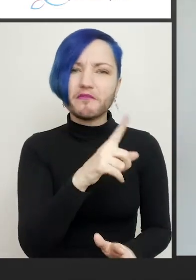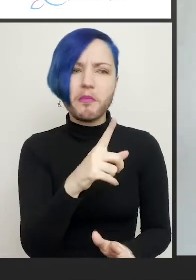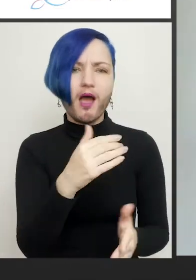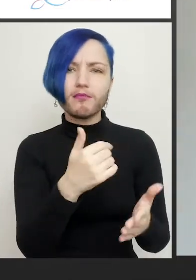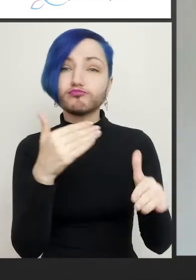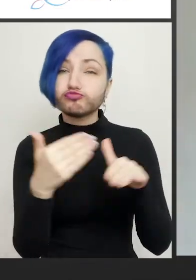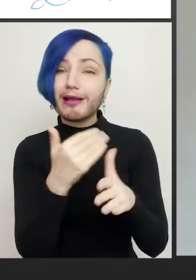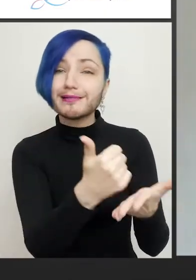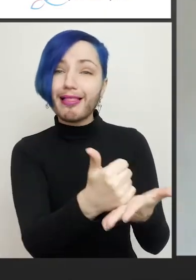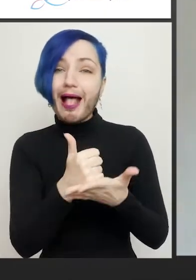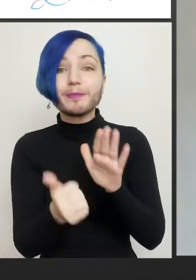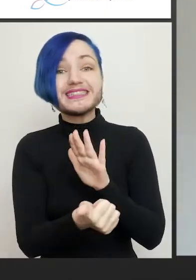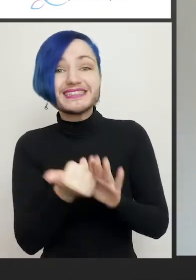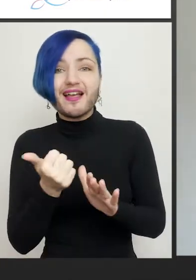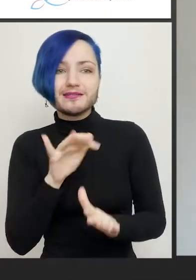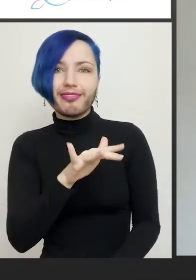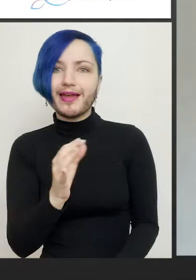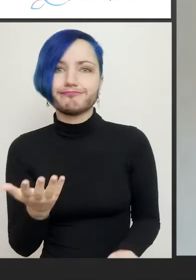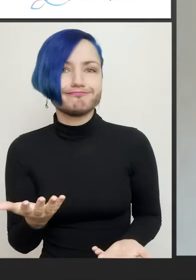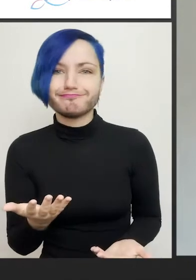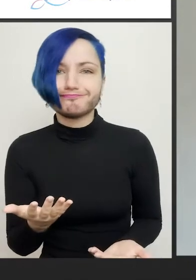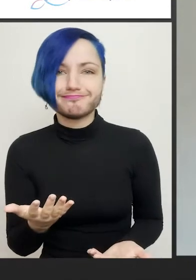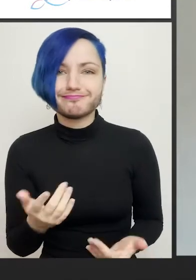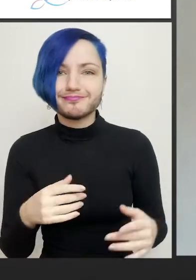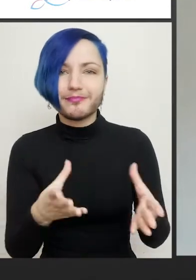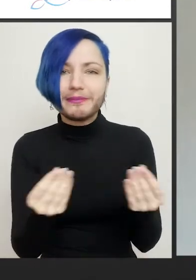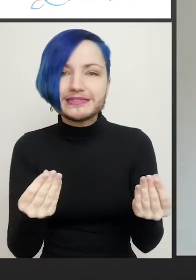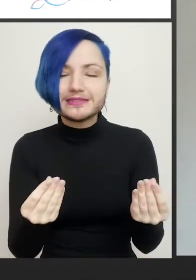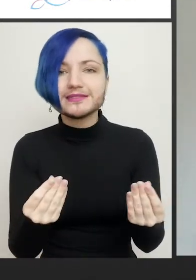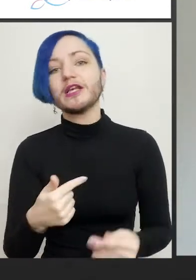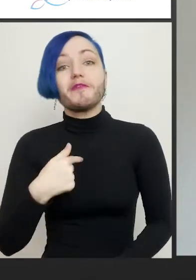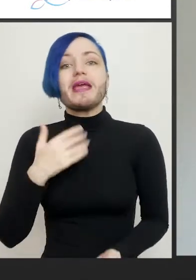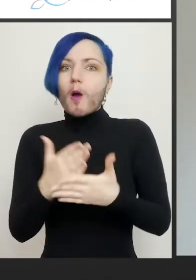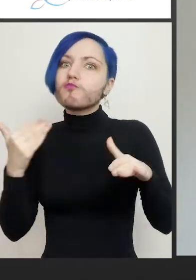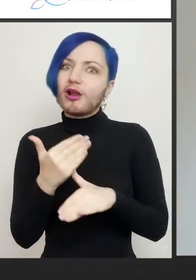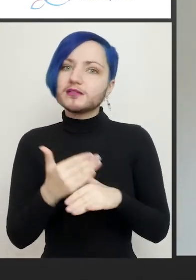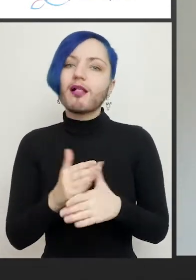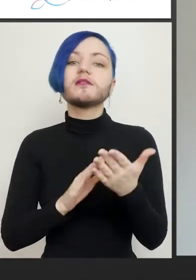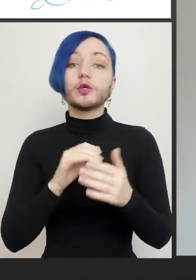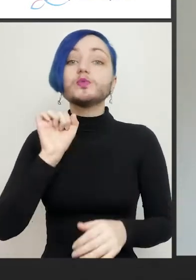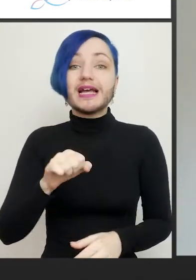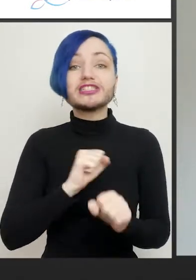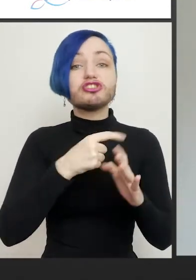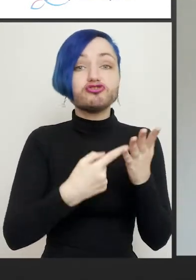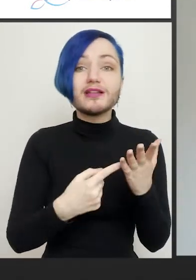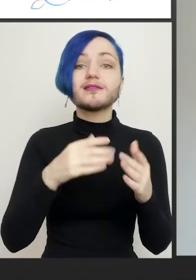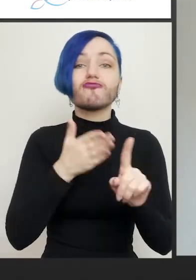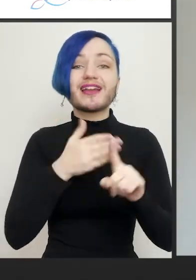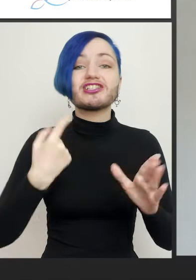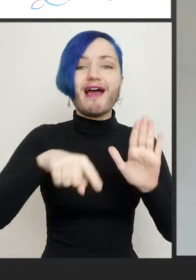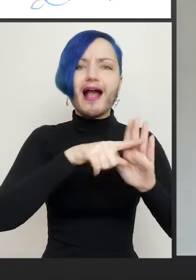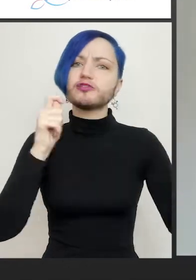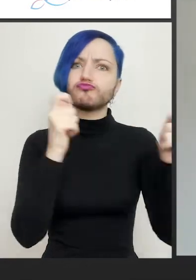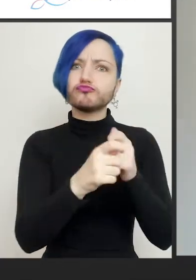practical skills. So you know, I'm kind of a pragmatist. It's like, yes, I think the Gender Recognition Act should be reformed. I